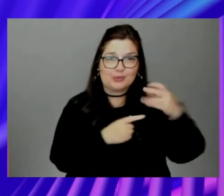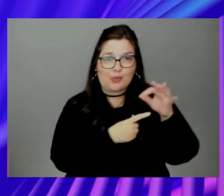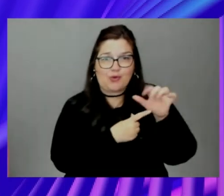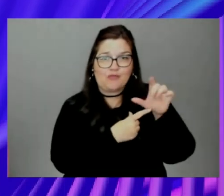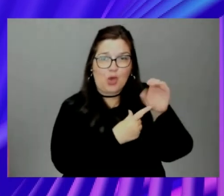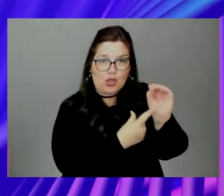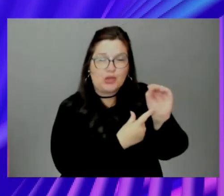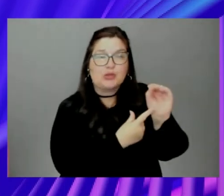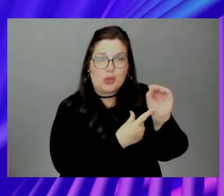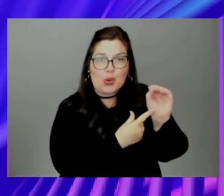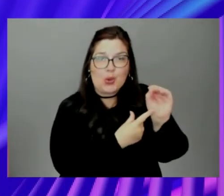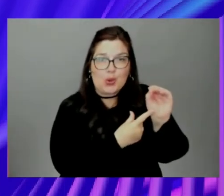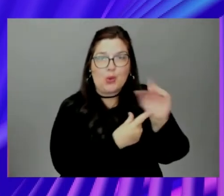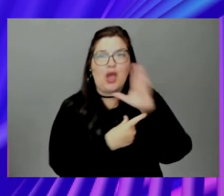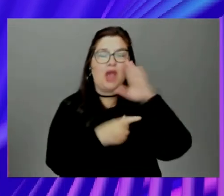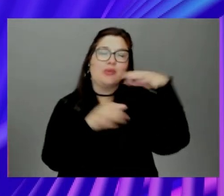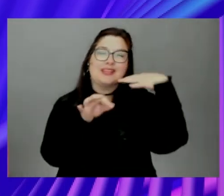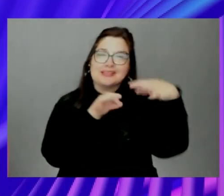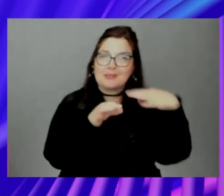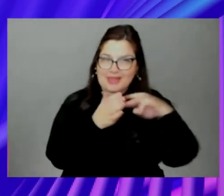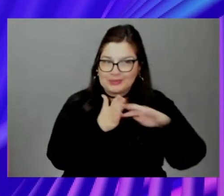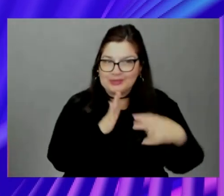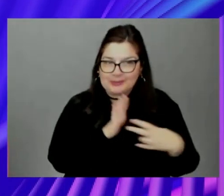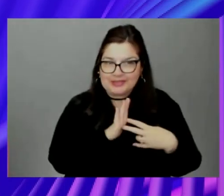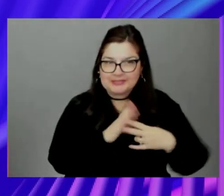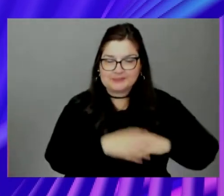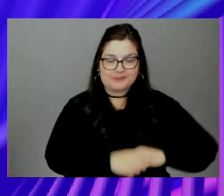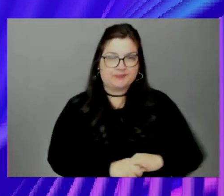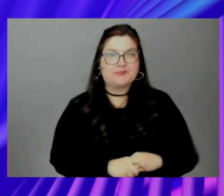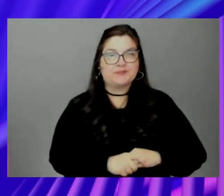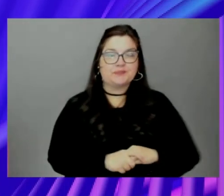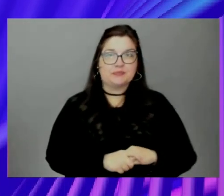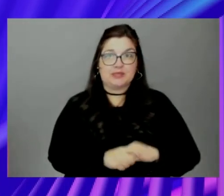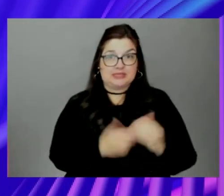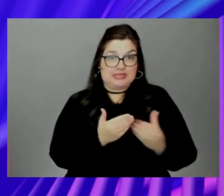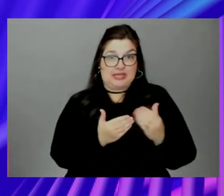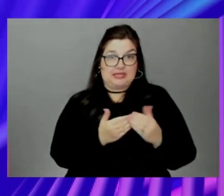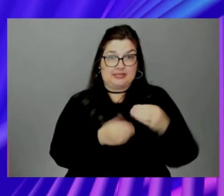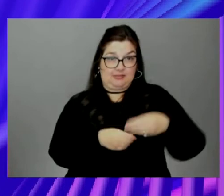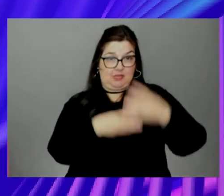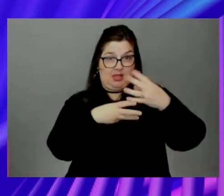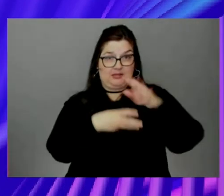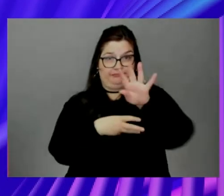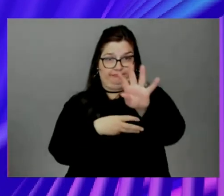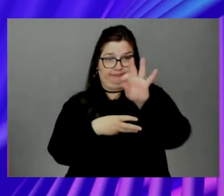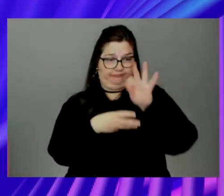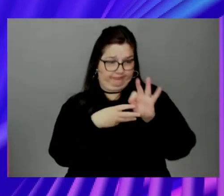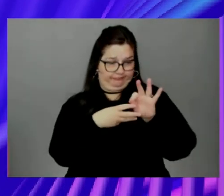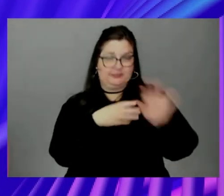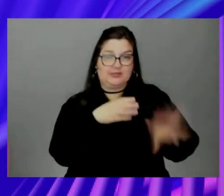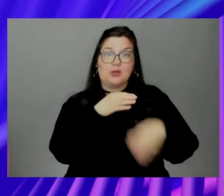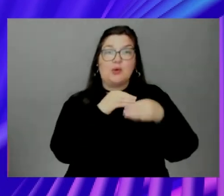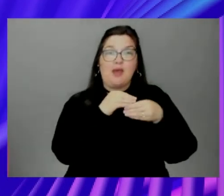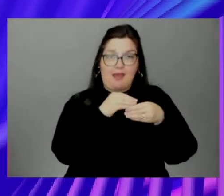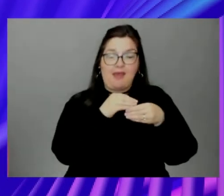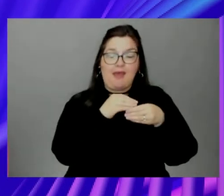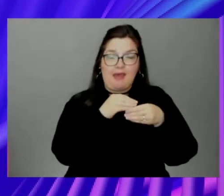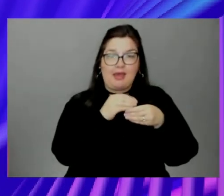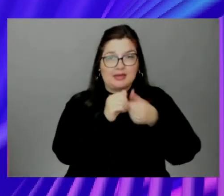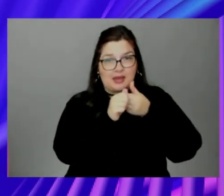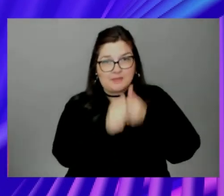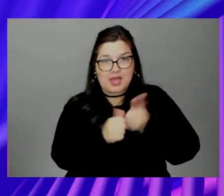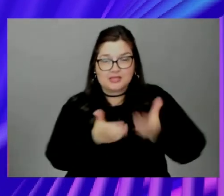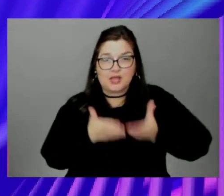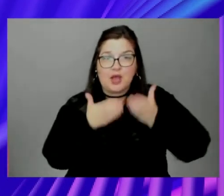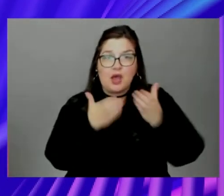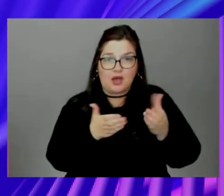talk really quick about what portfolios do, but it is as easy as this to add a baseline offering, again, AWS best practices that can then